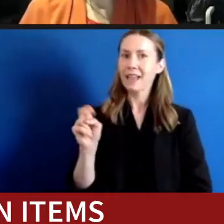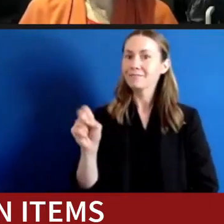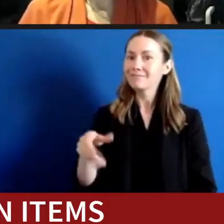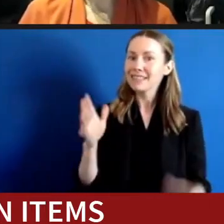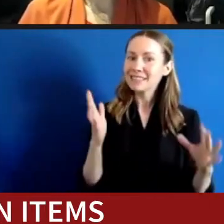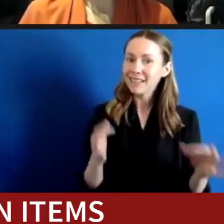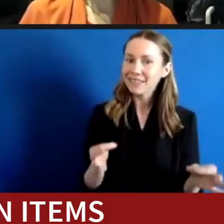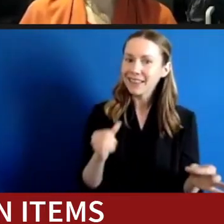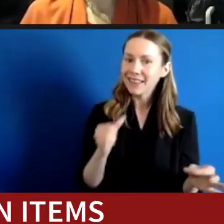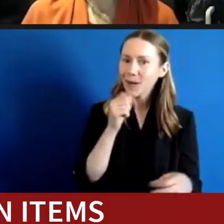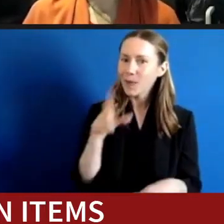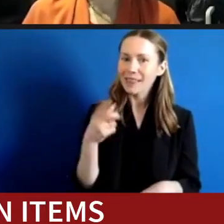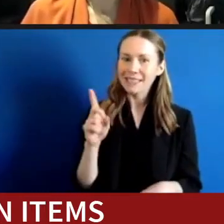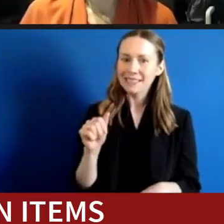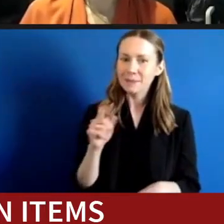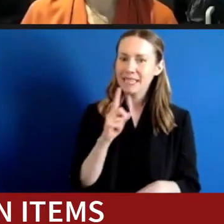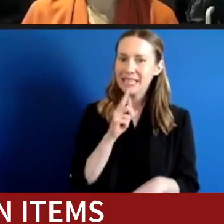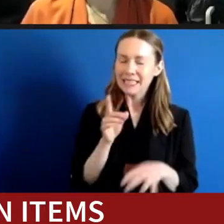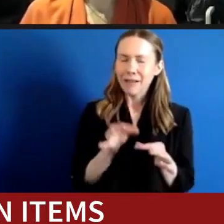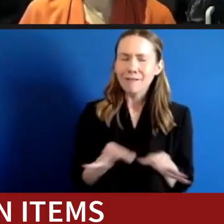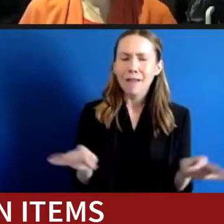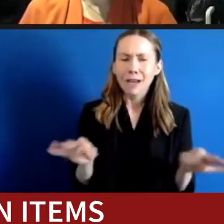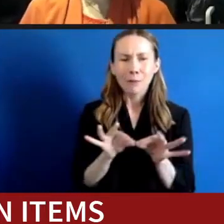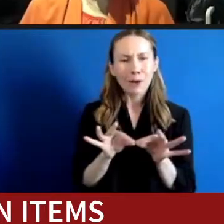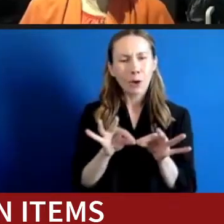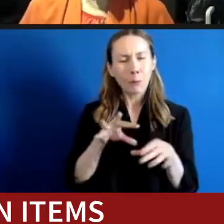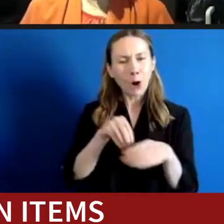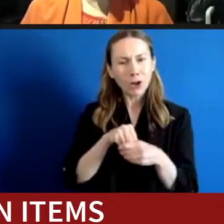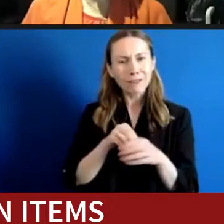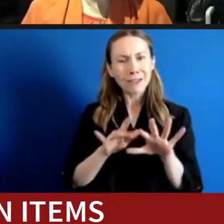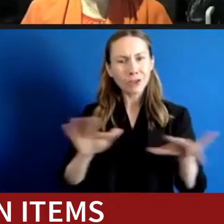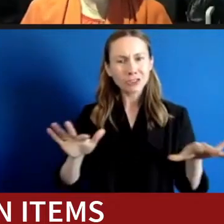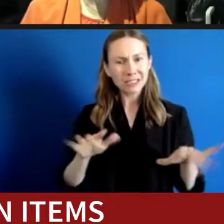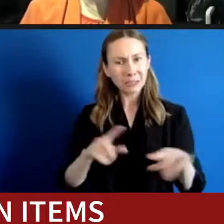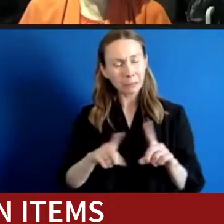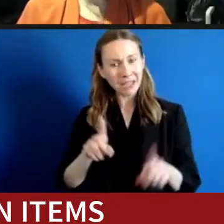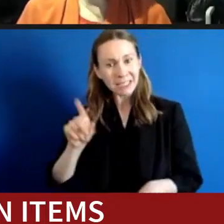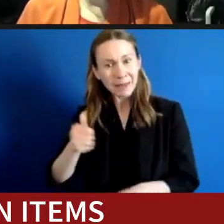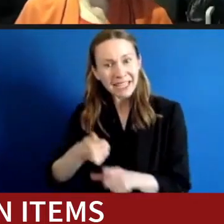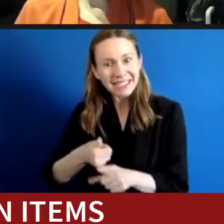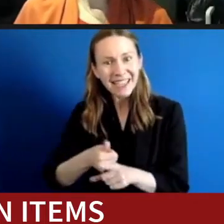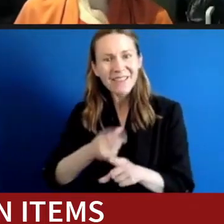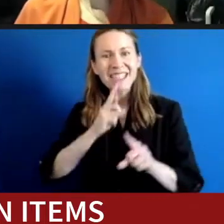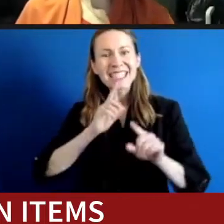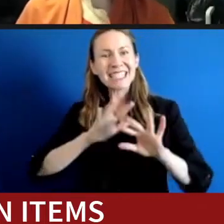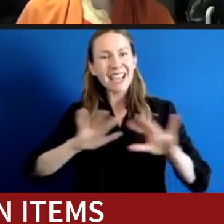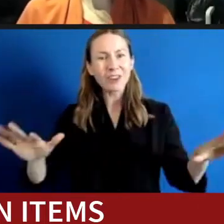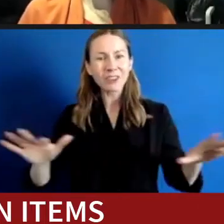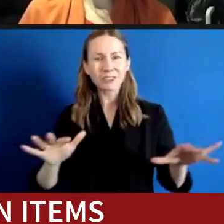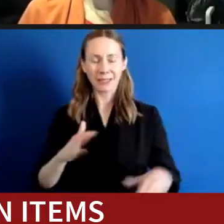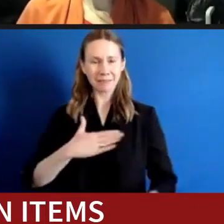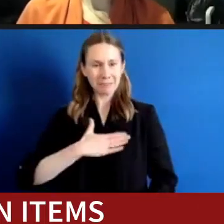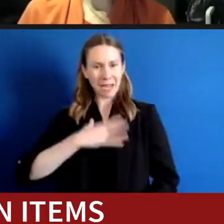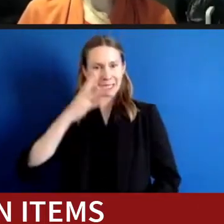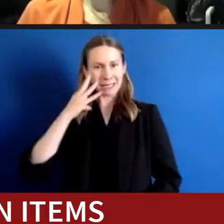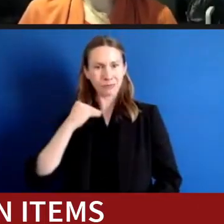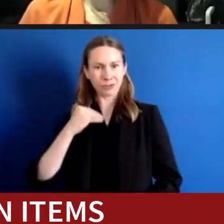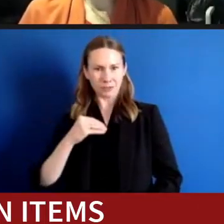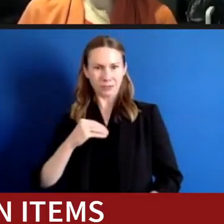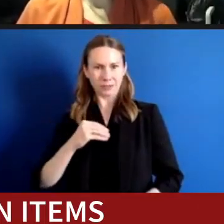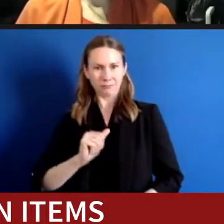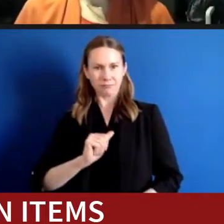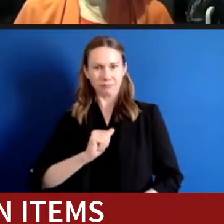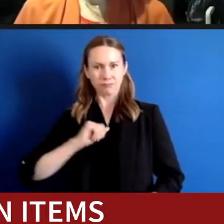a fundamental part of diversity, disability itself is so diverse, and our experiences, even with the same condition, like my experience being